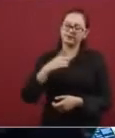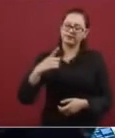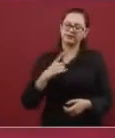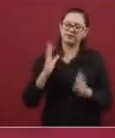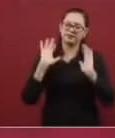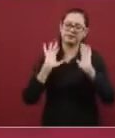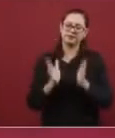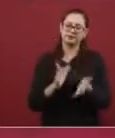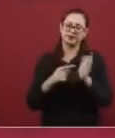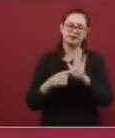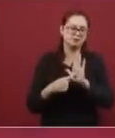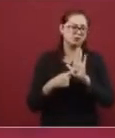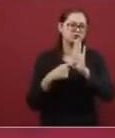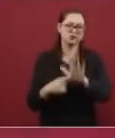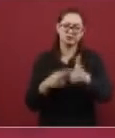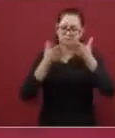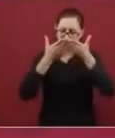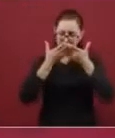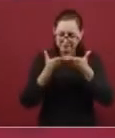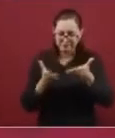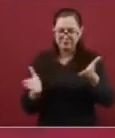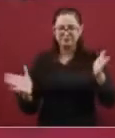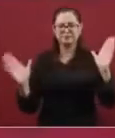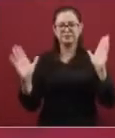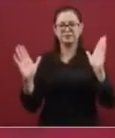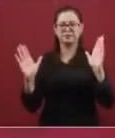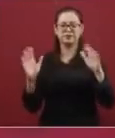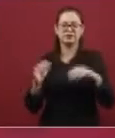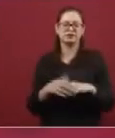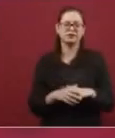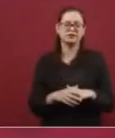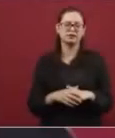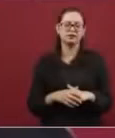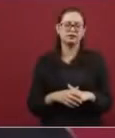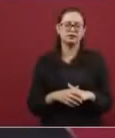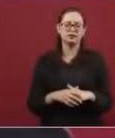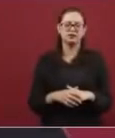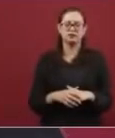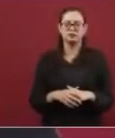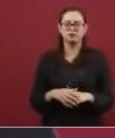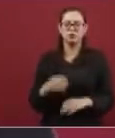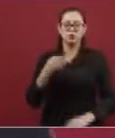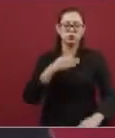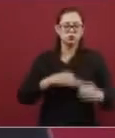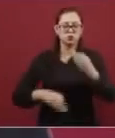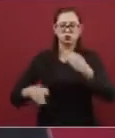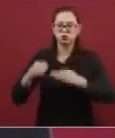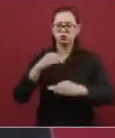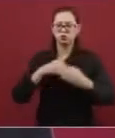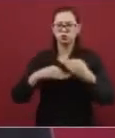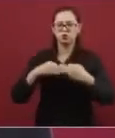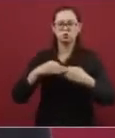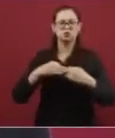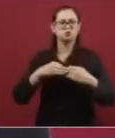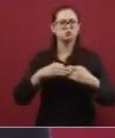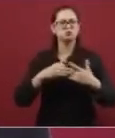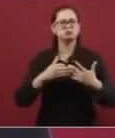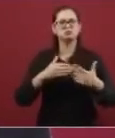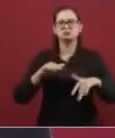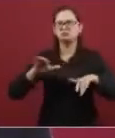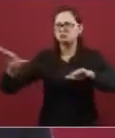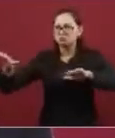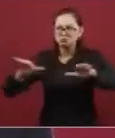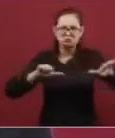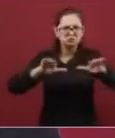let it be out in the open, and let it be ventilated, and let everybody